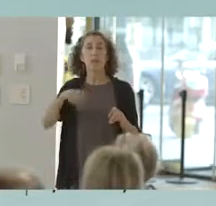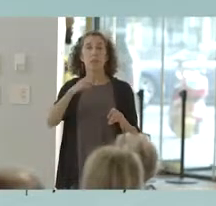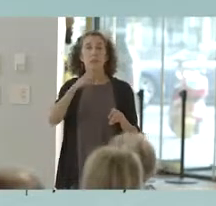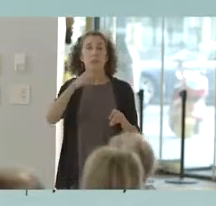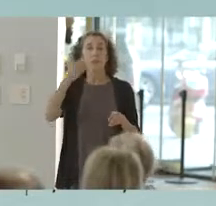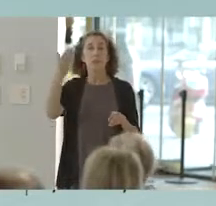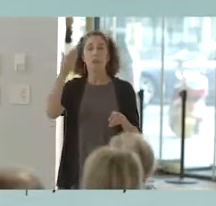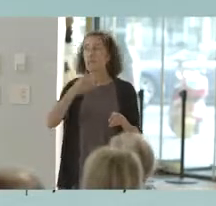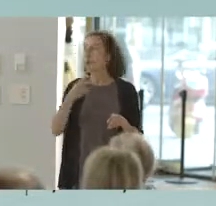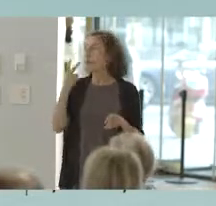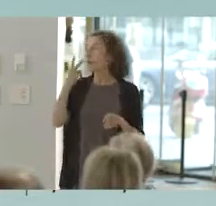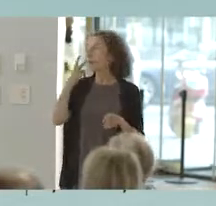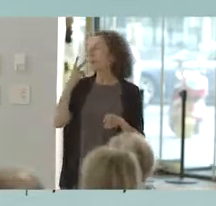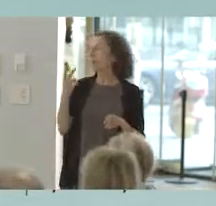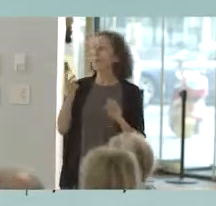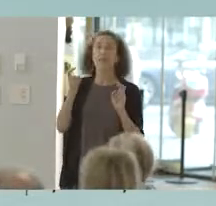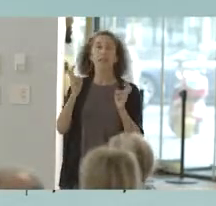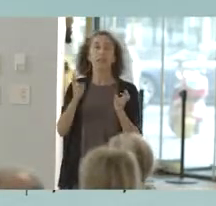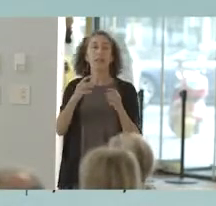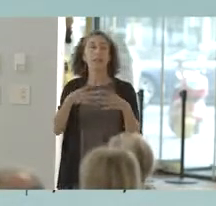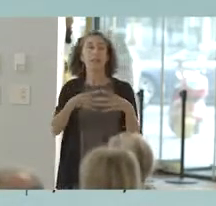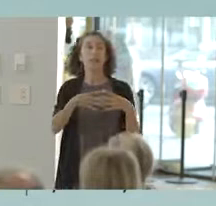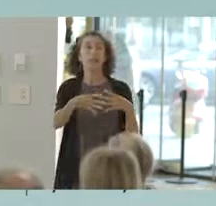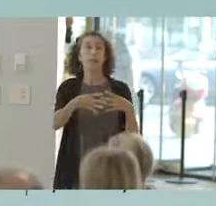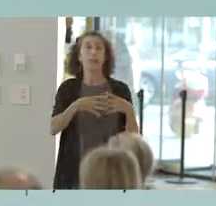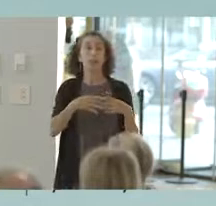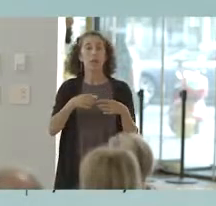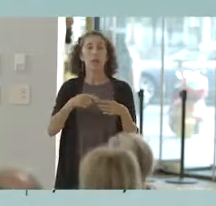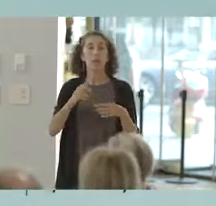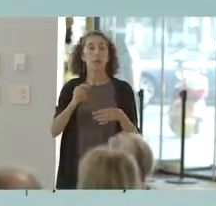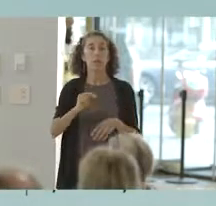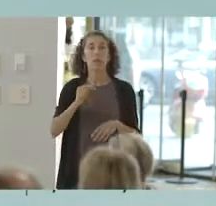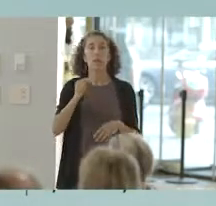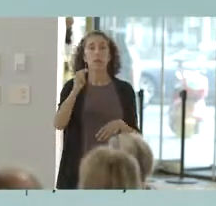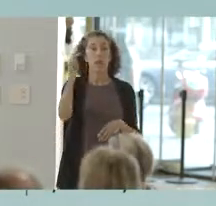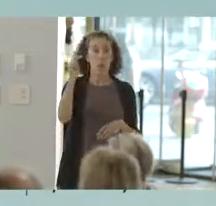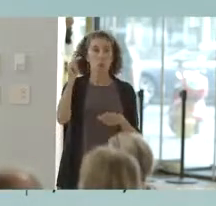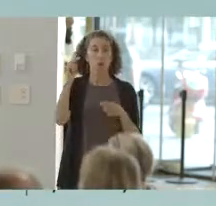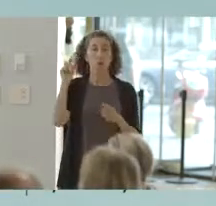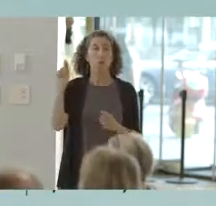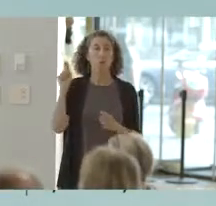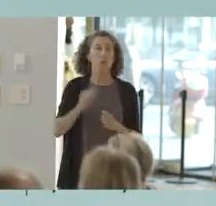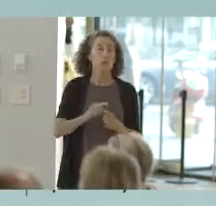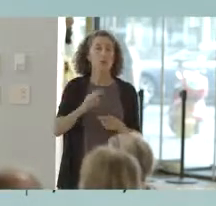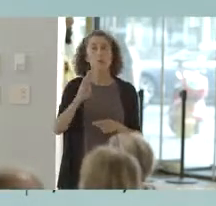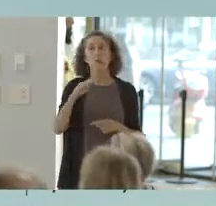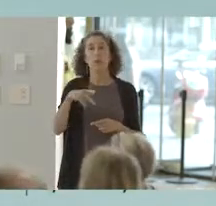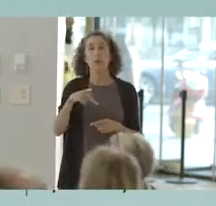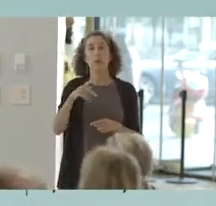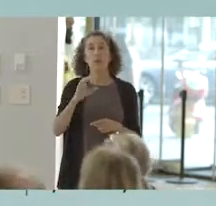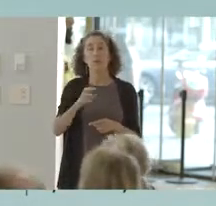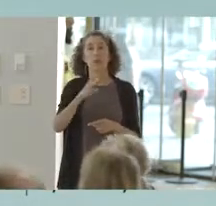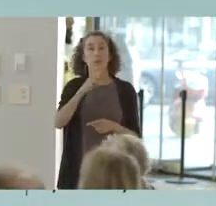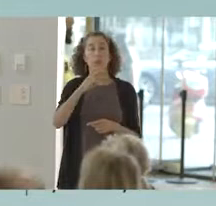acting as a gateway as you're approaching from the north towards the Battery Park City waterfront. Here, to accomplish the flood